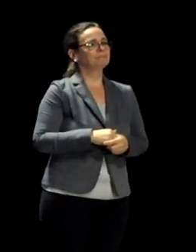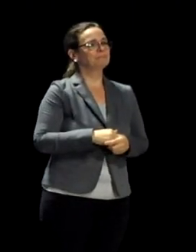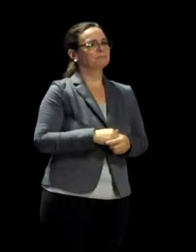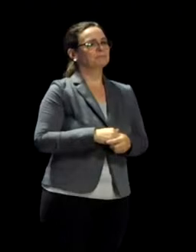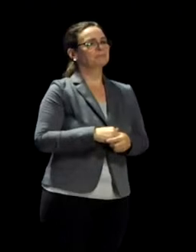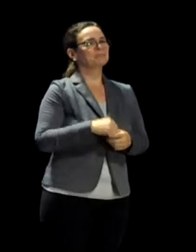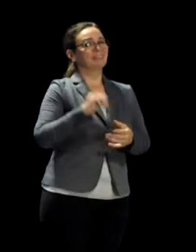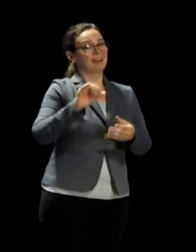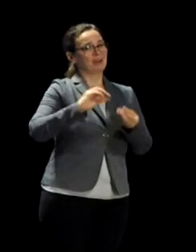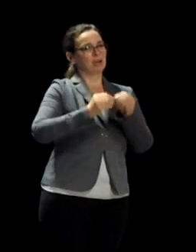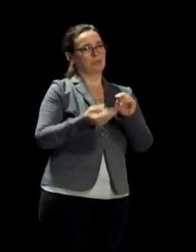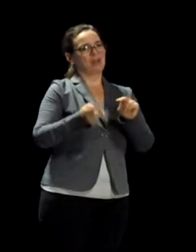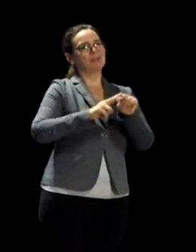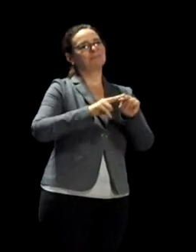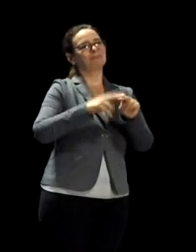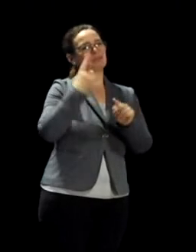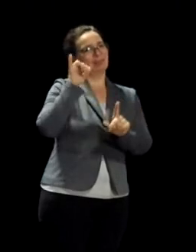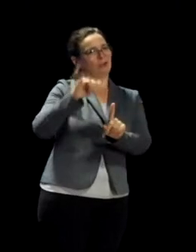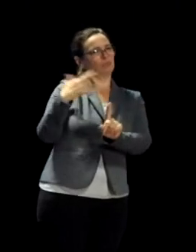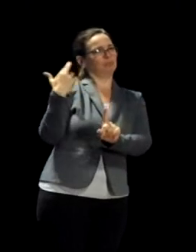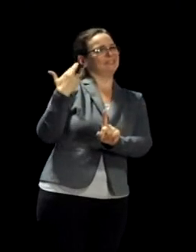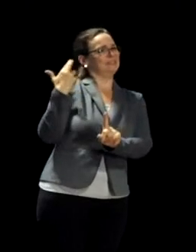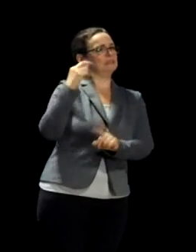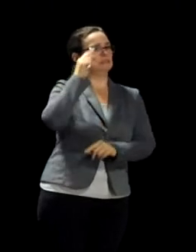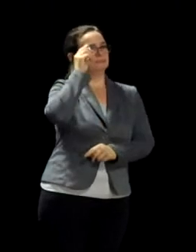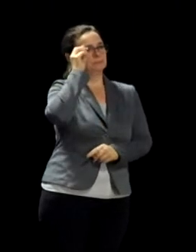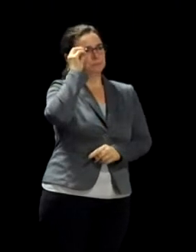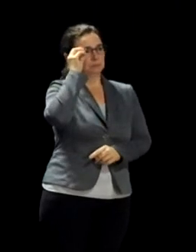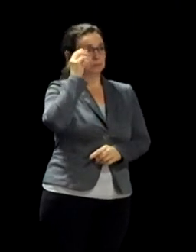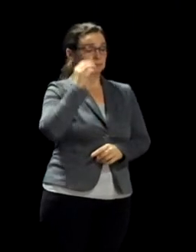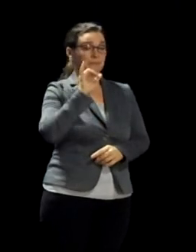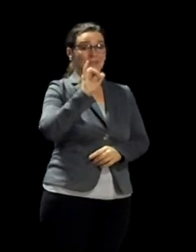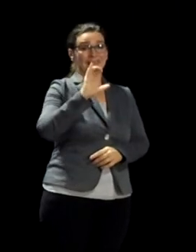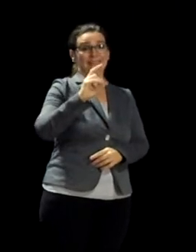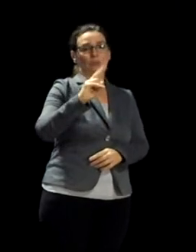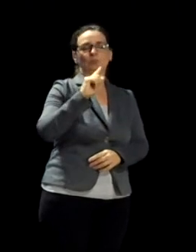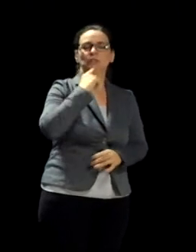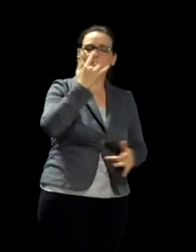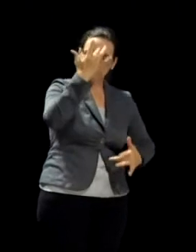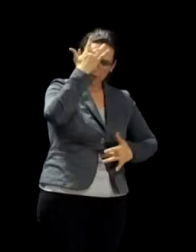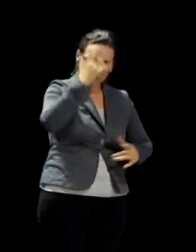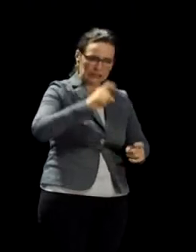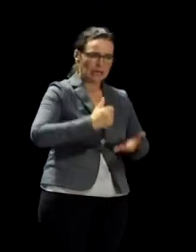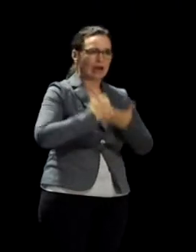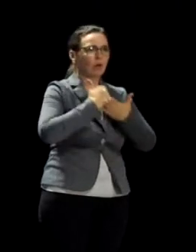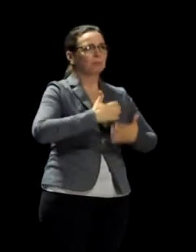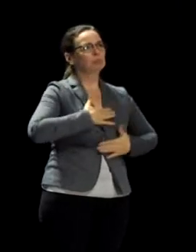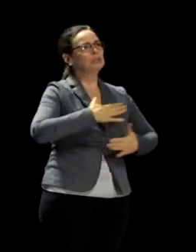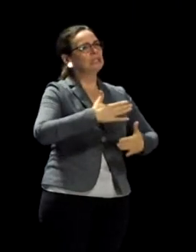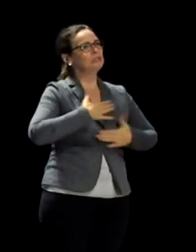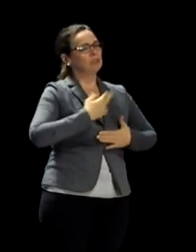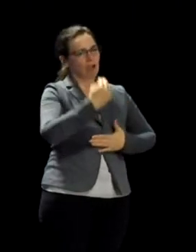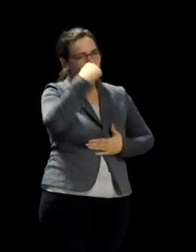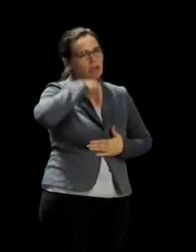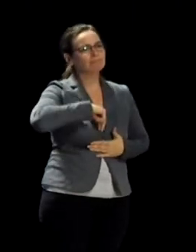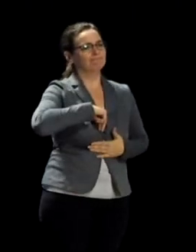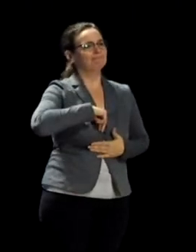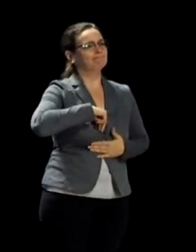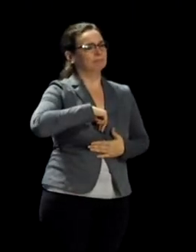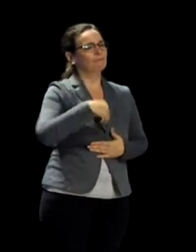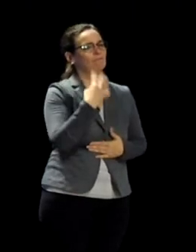4 individuals are in the ICU. Again, it's up 1 from yesterday, but certainly on the lower end of the